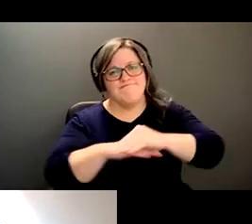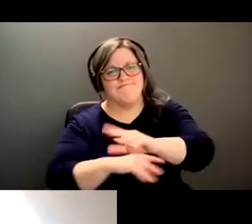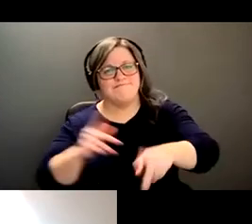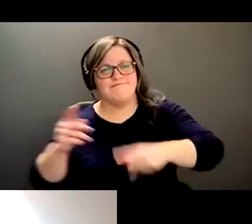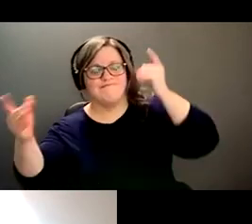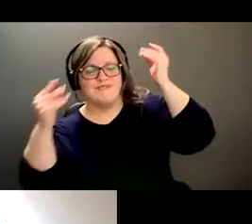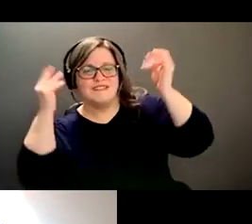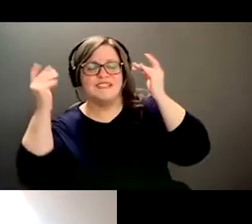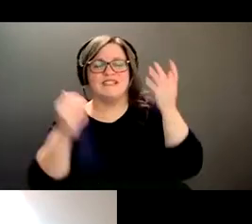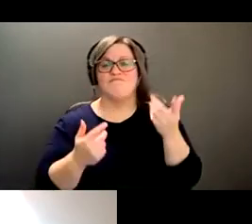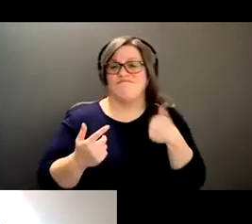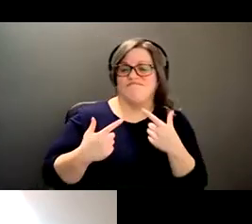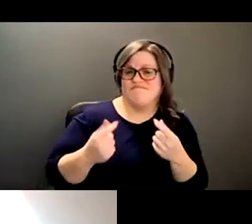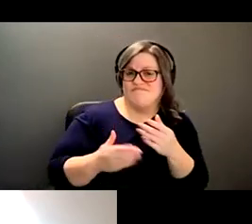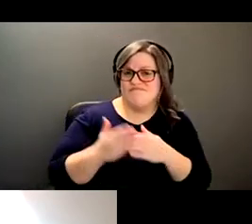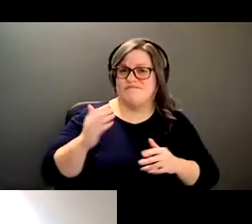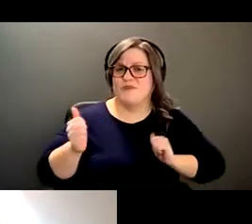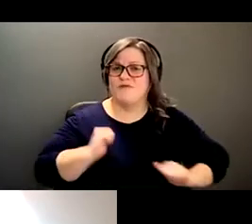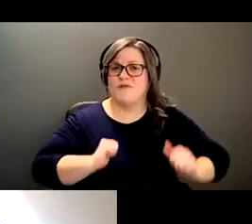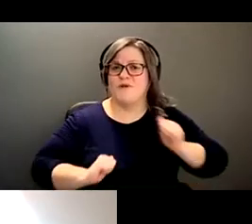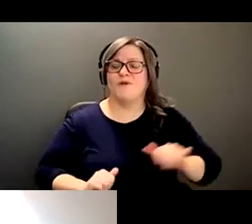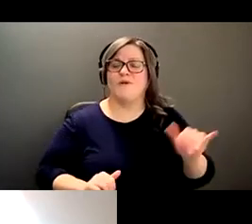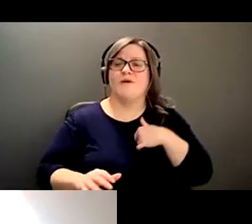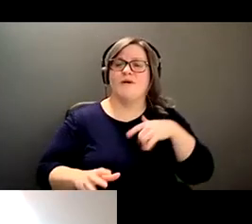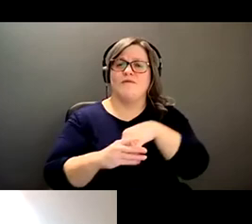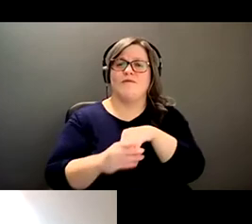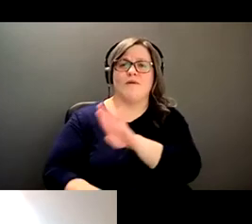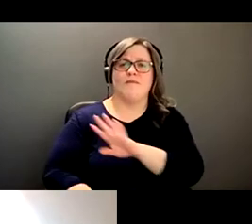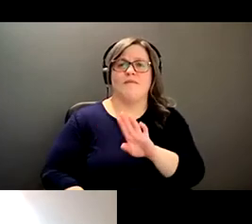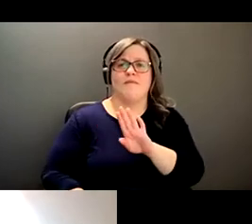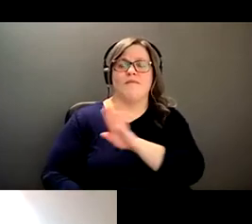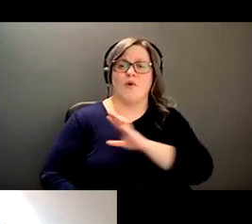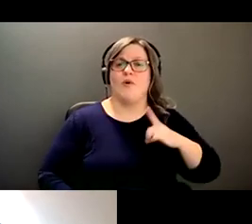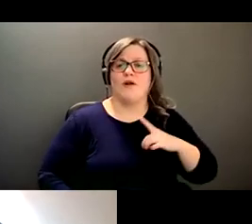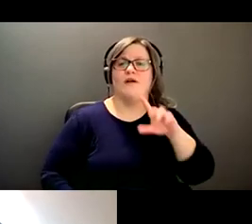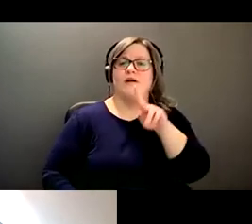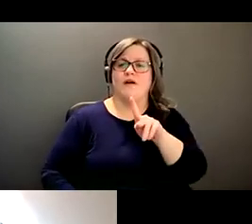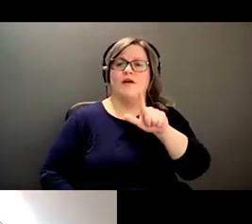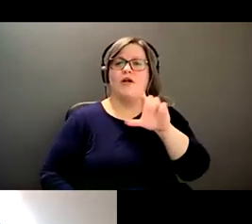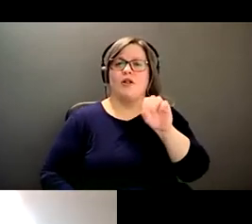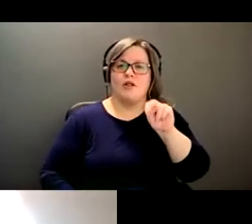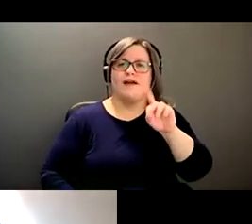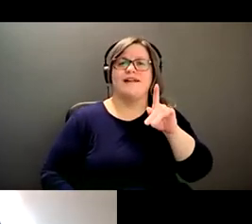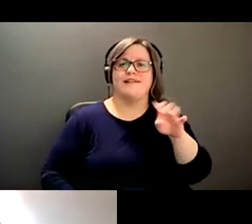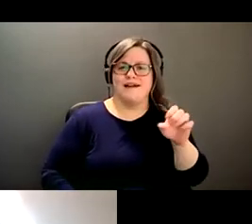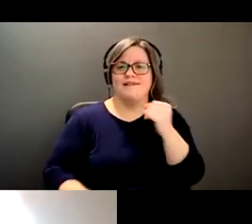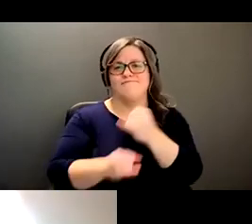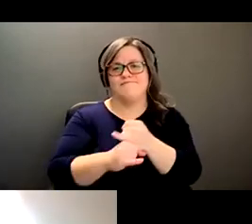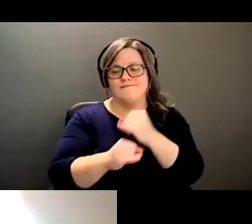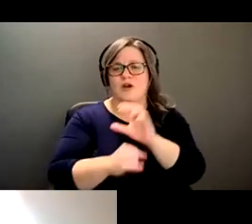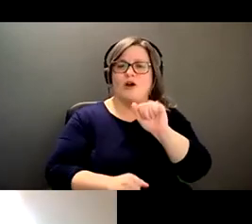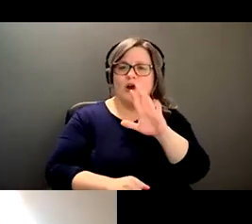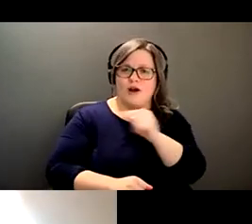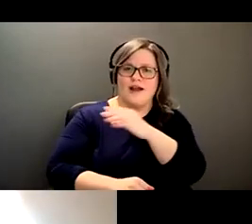performances, and I'm on the board of KIAC, the Klondike Institute of Art and Culture, and part of the gallery